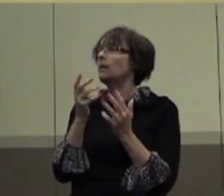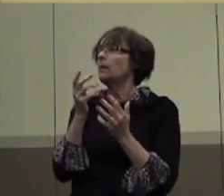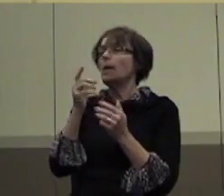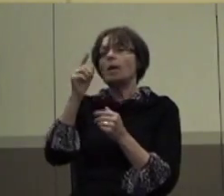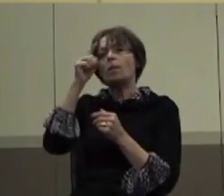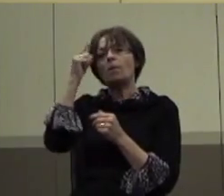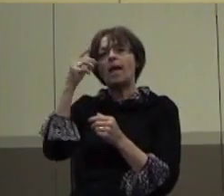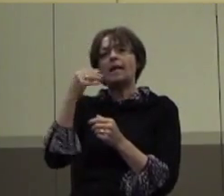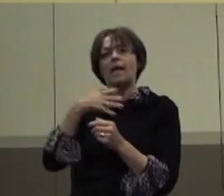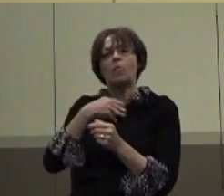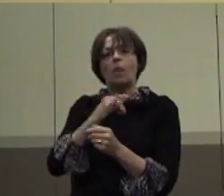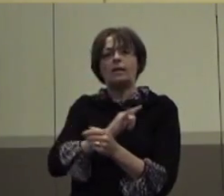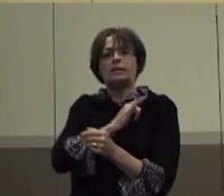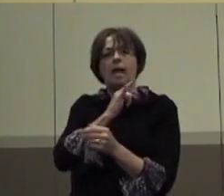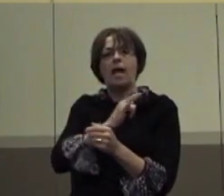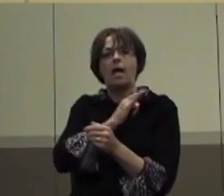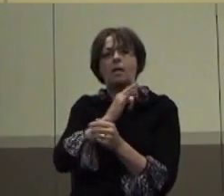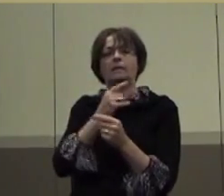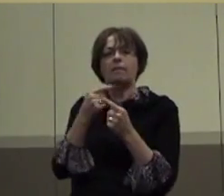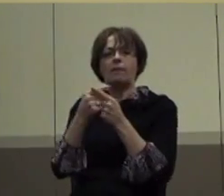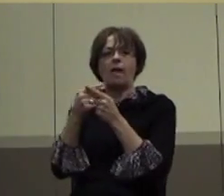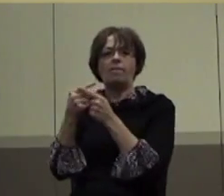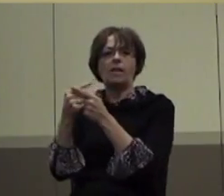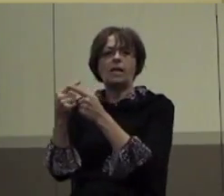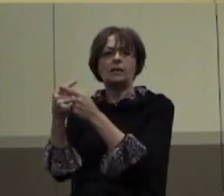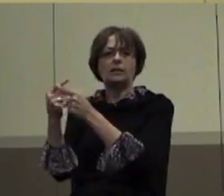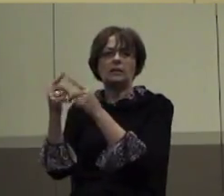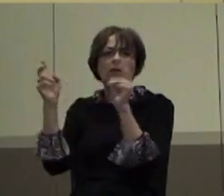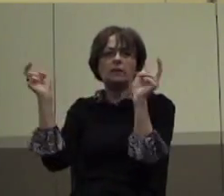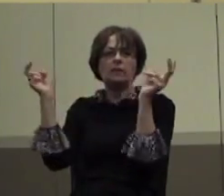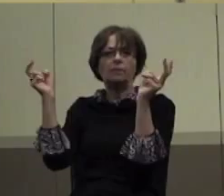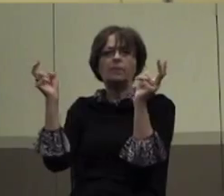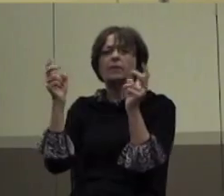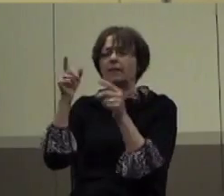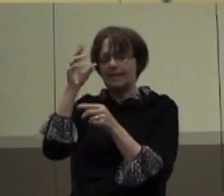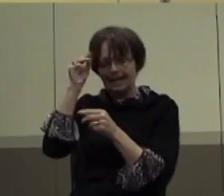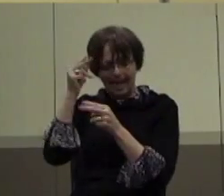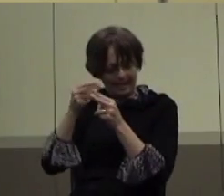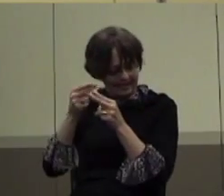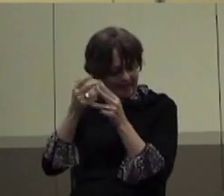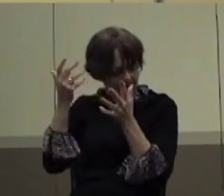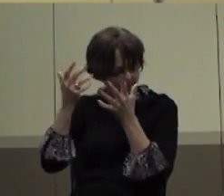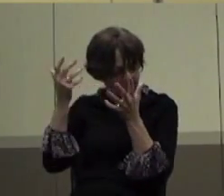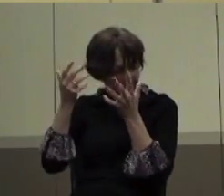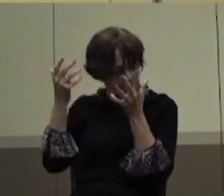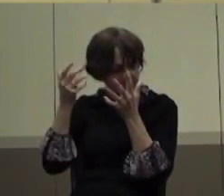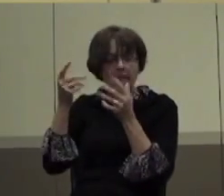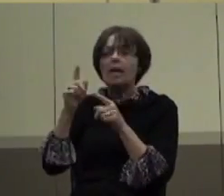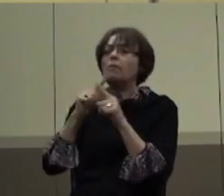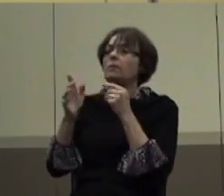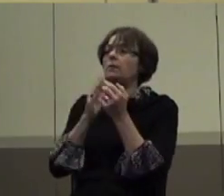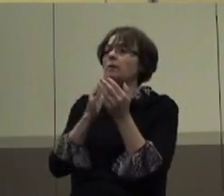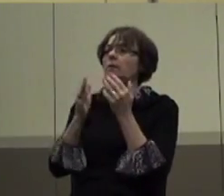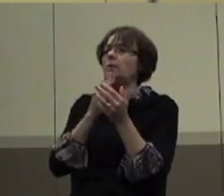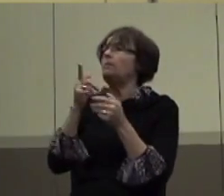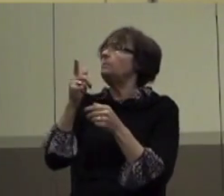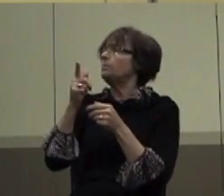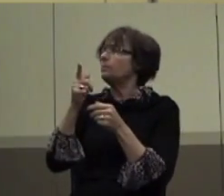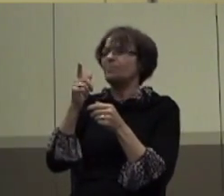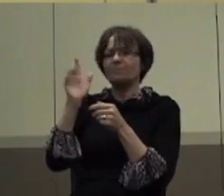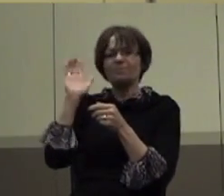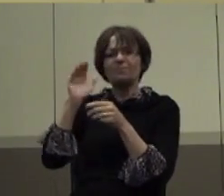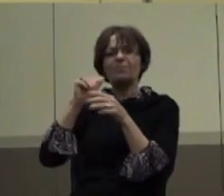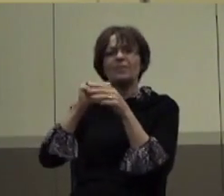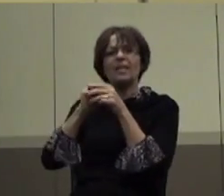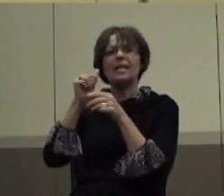Black and White Styles of Conflict. That's, the name of the guy will come to me in a minute. But basically, it was research done in the